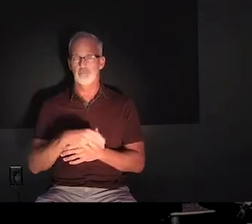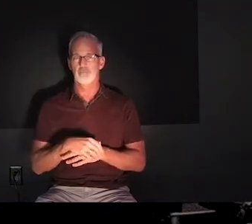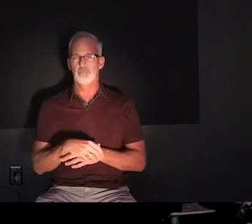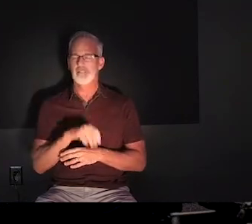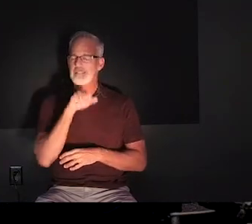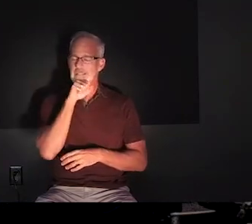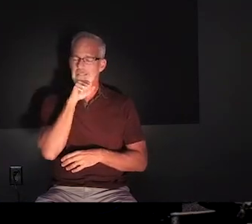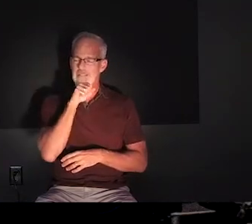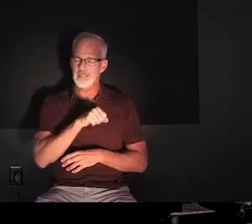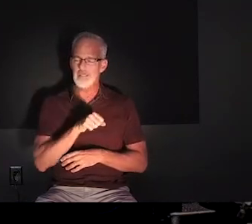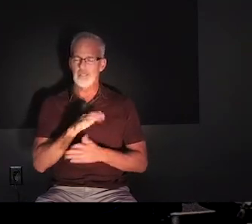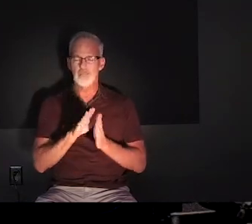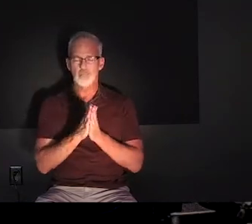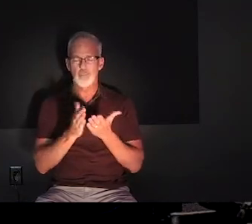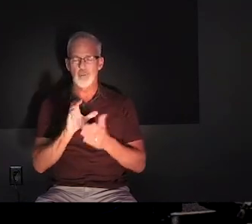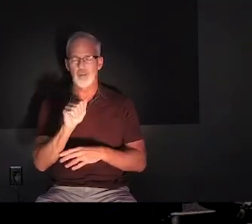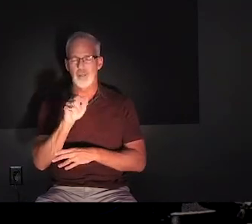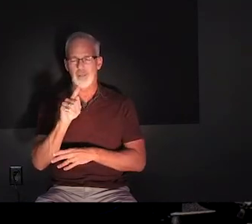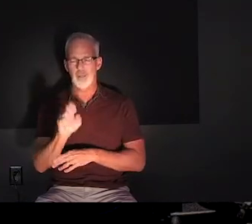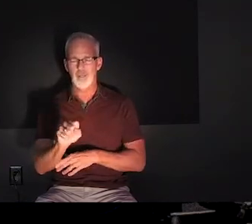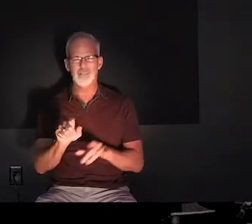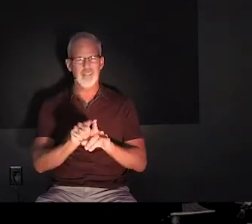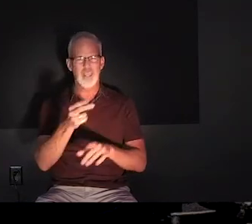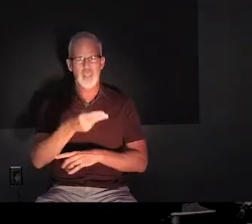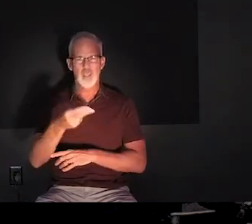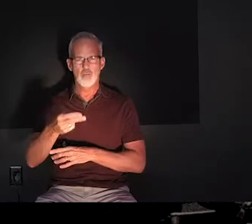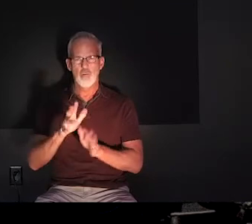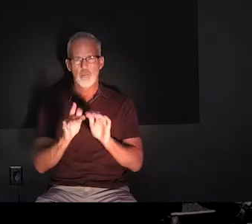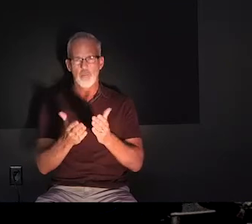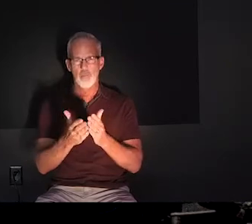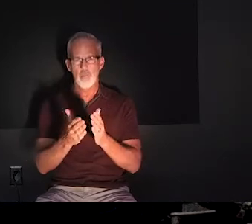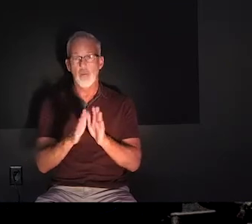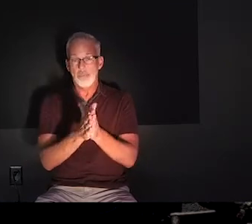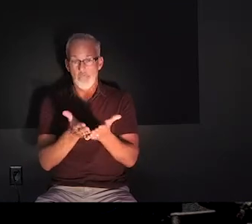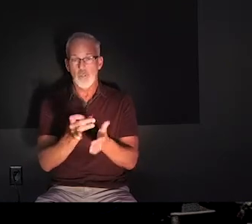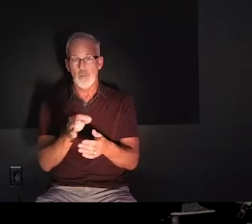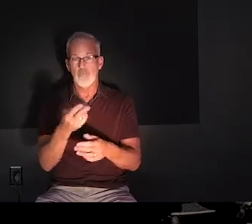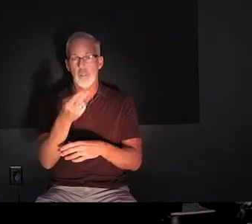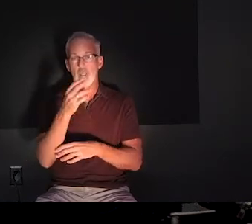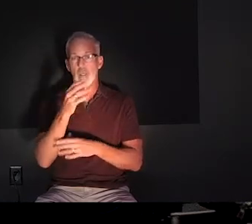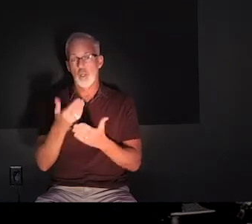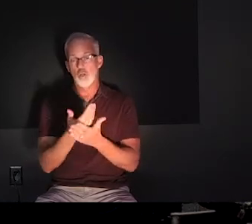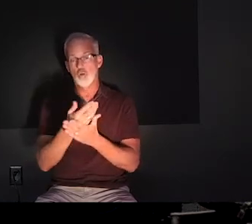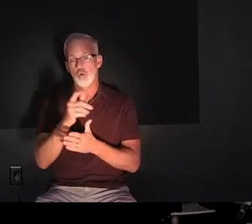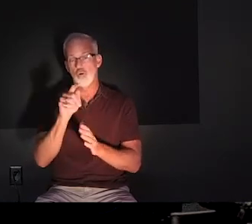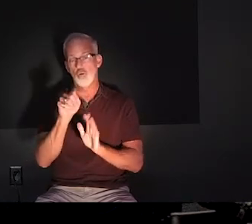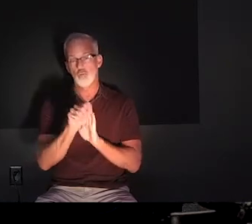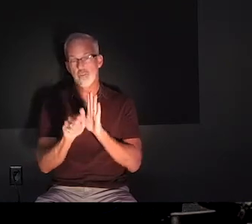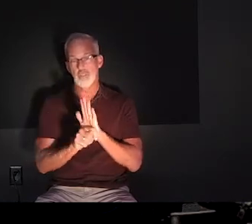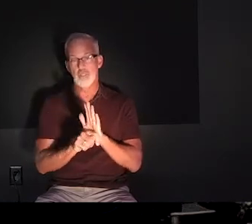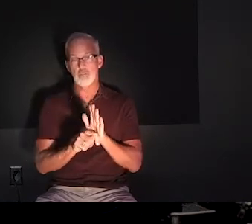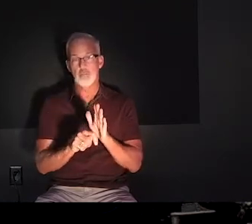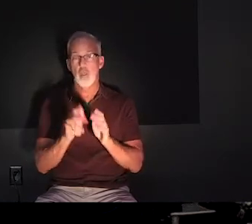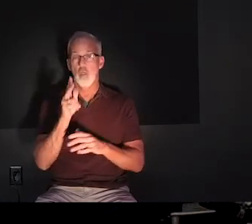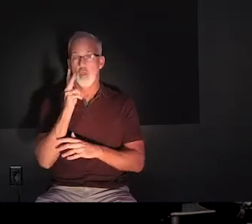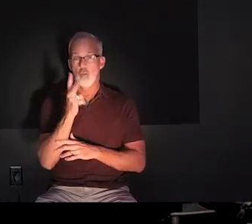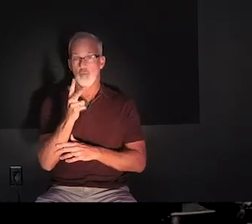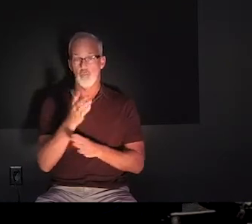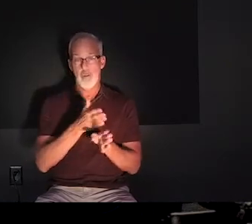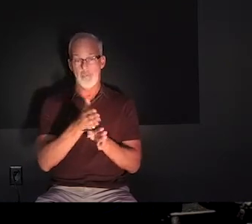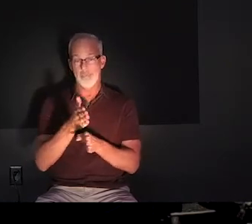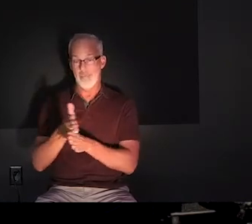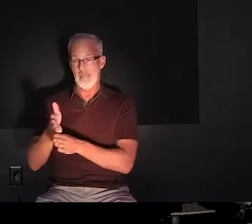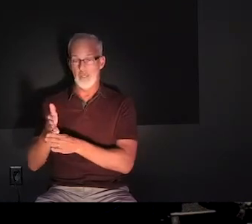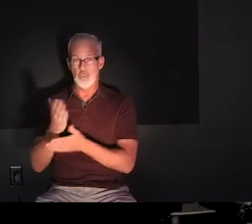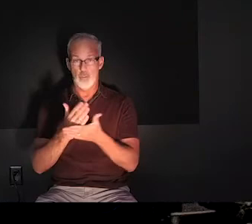Acts? Acts is the history book of the New Testament. Luke is writing this. It's in three major parts. In Acts